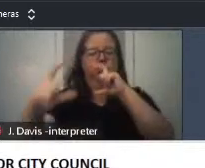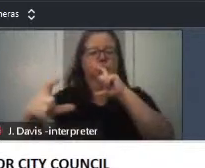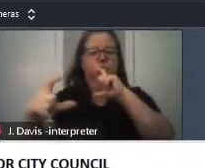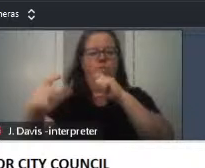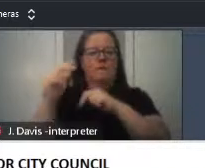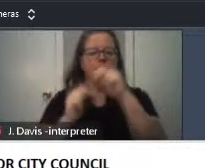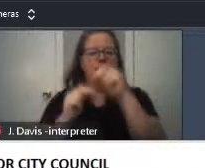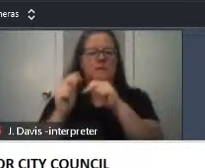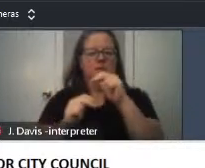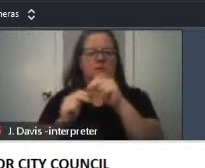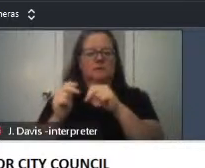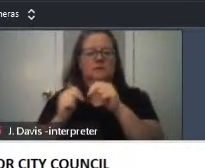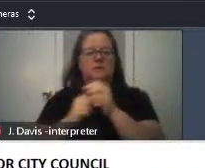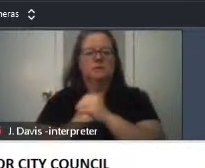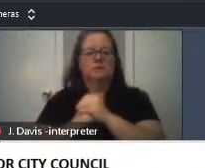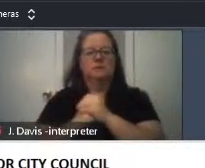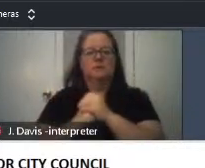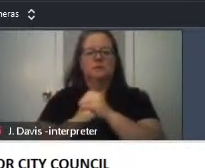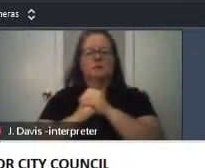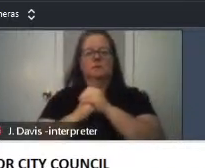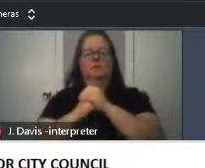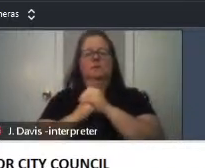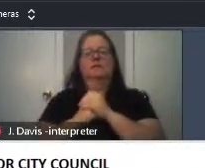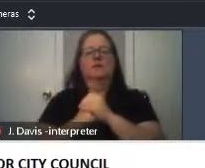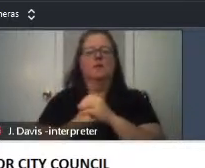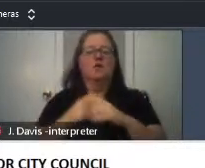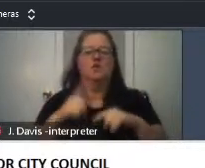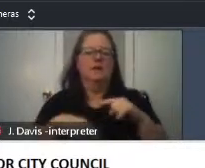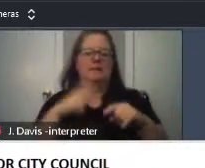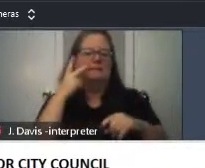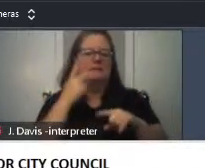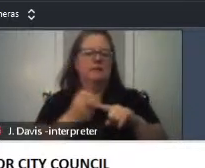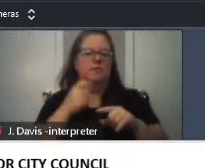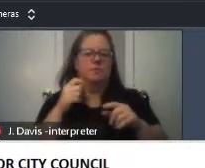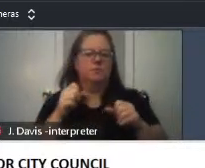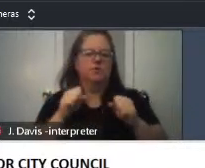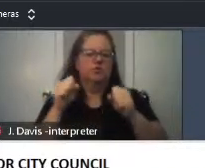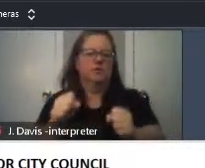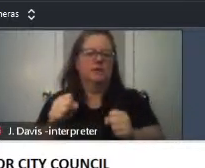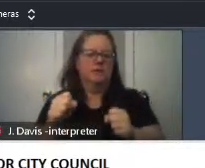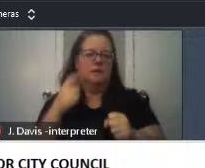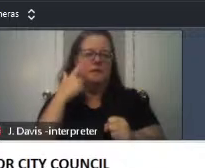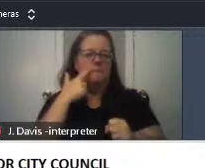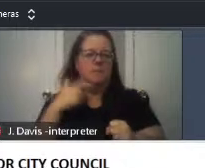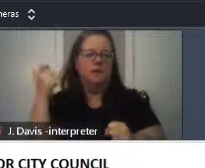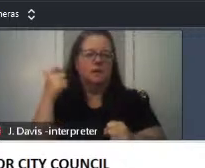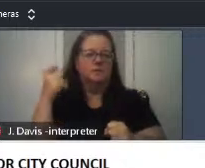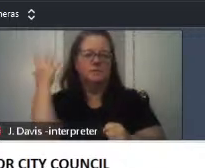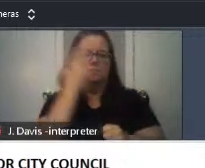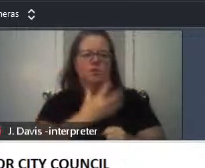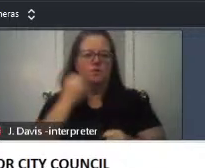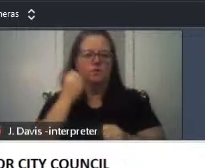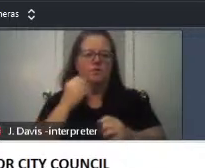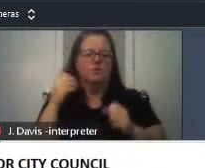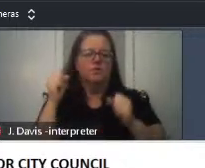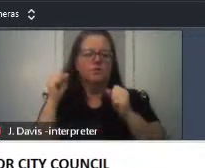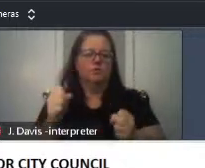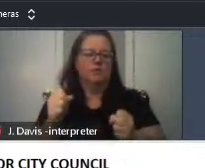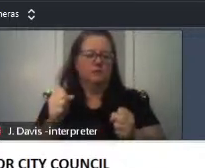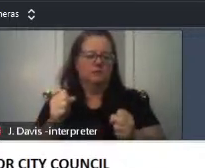and narrowness is invisible from the street because this is the view from the street, Boyd Street